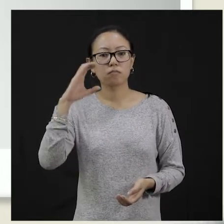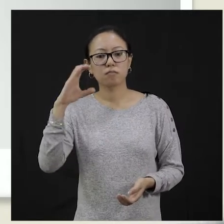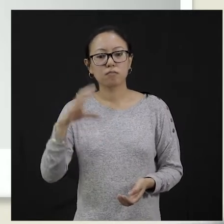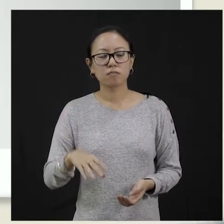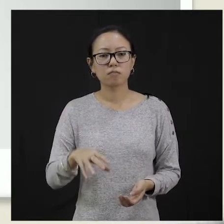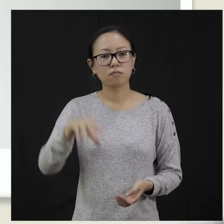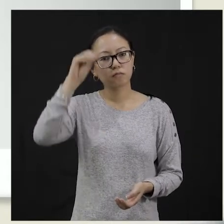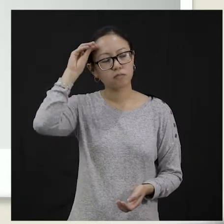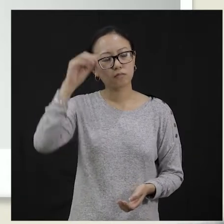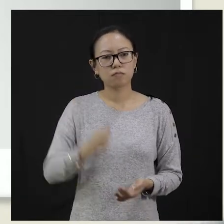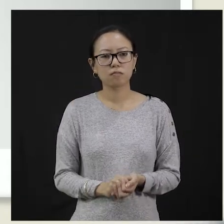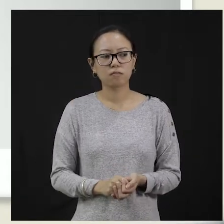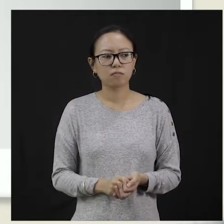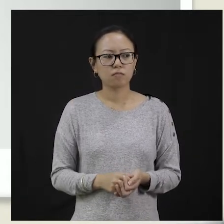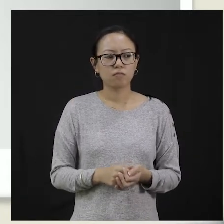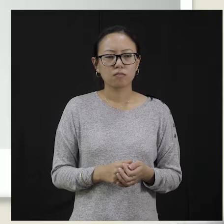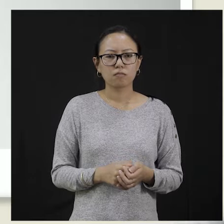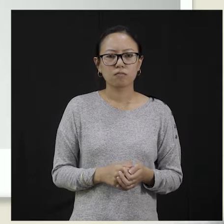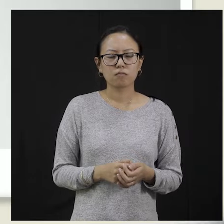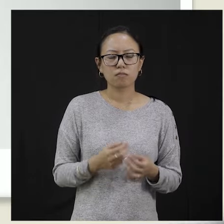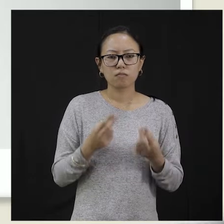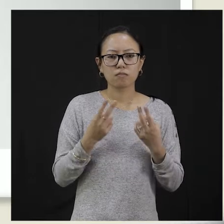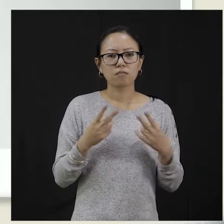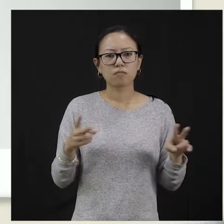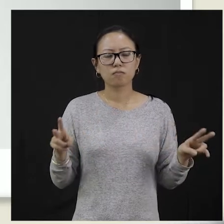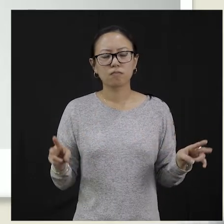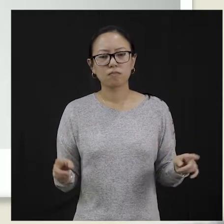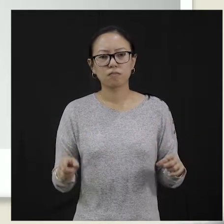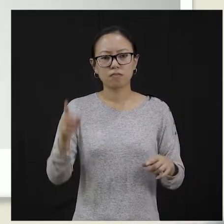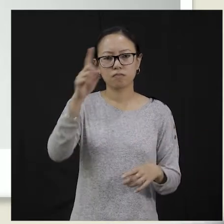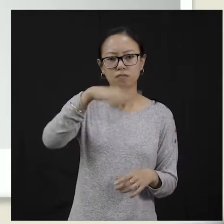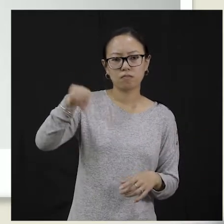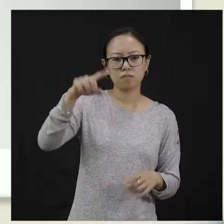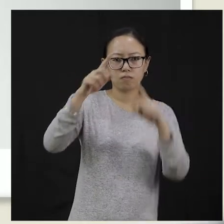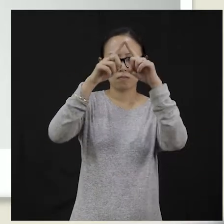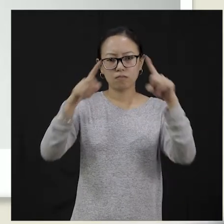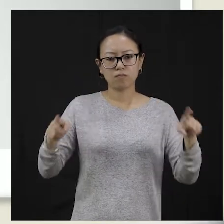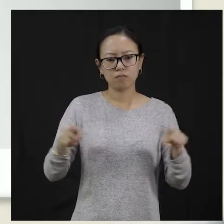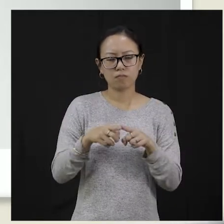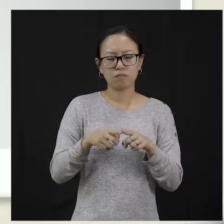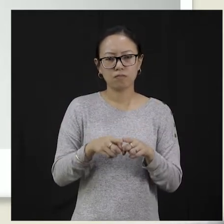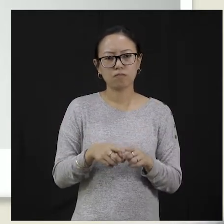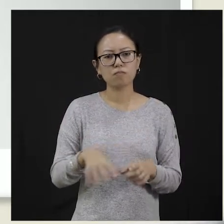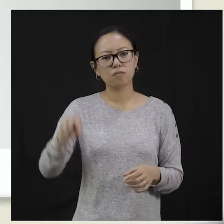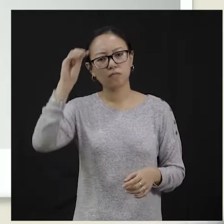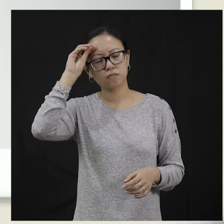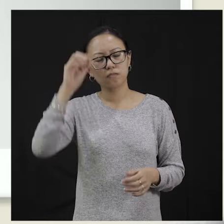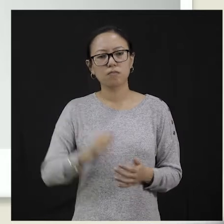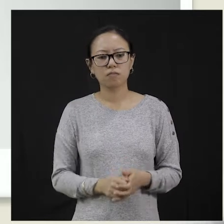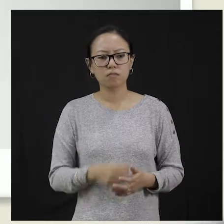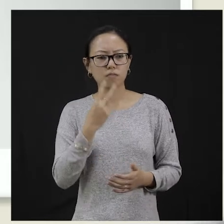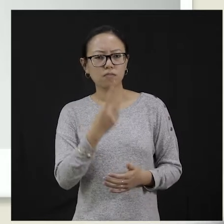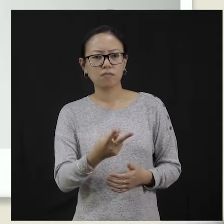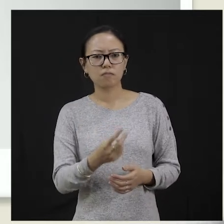relationship, then how to recognize different sizes and shapes, then you have to